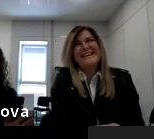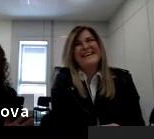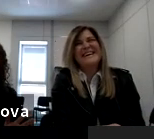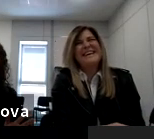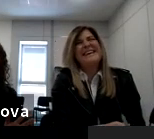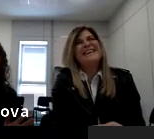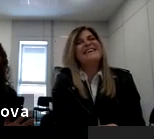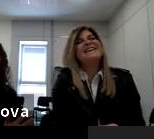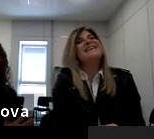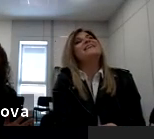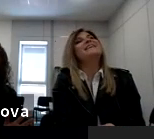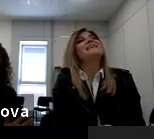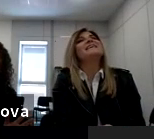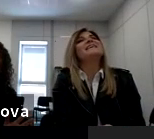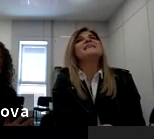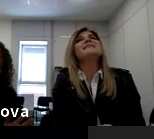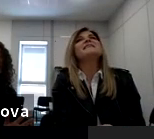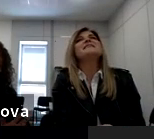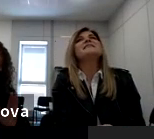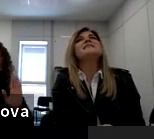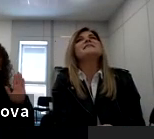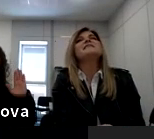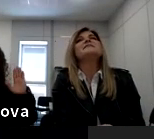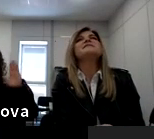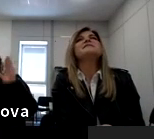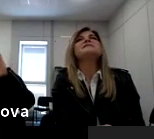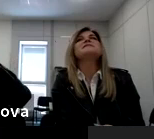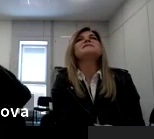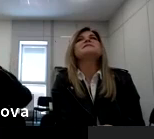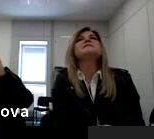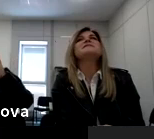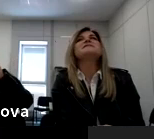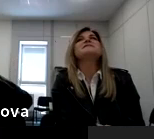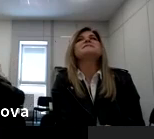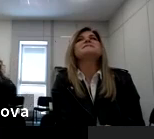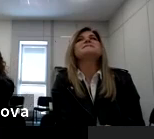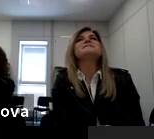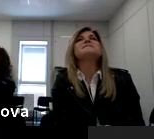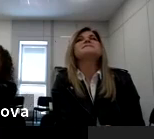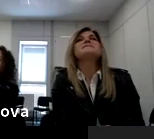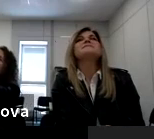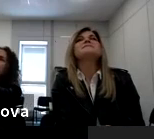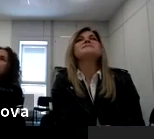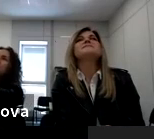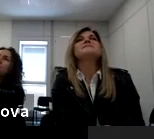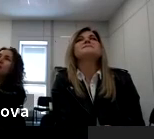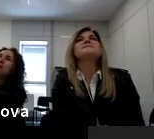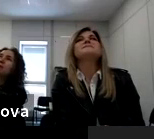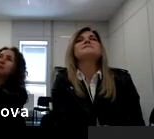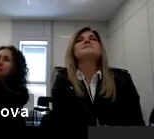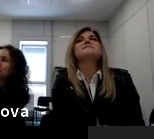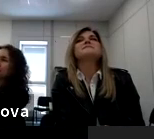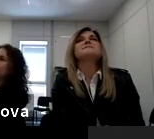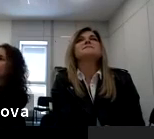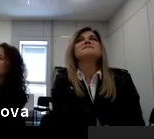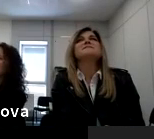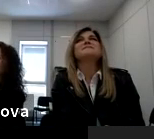skating field. It goes across the ice skating field and pushes light directly to